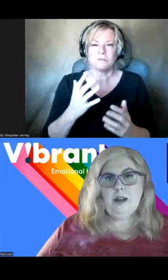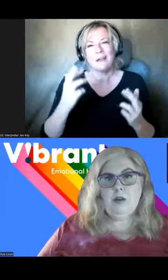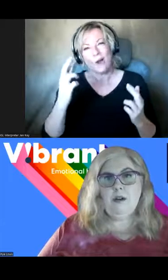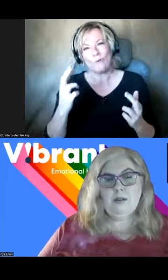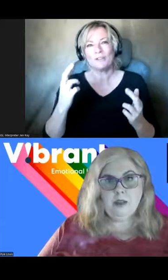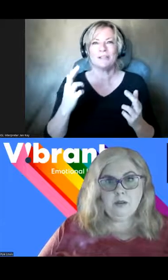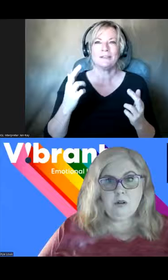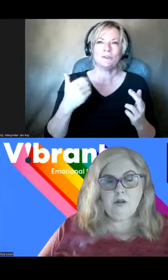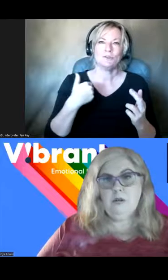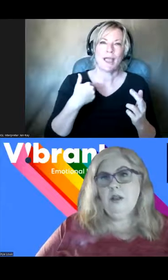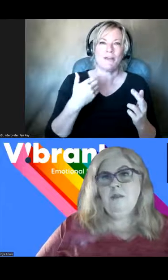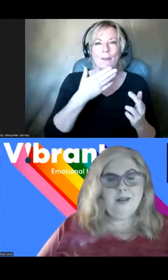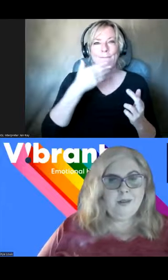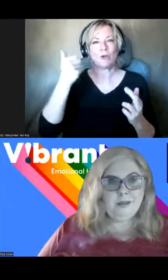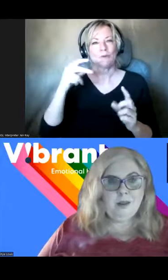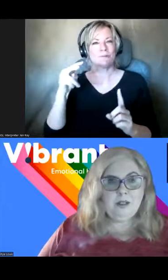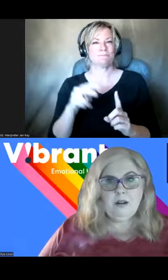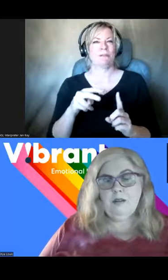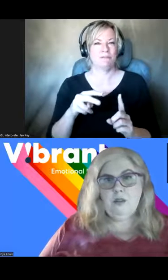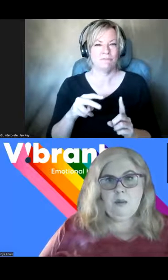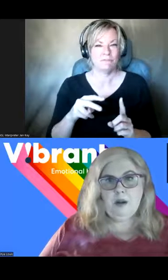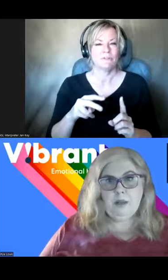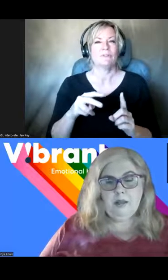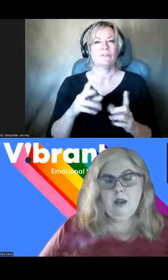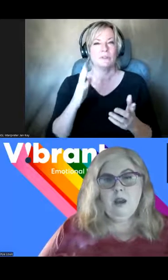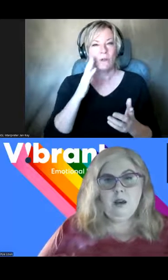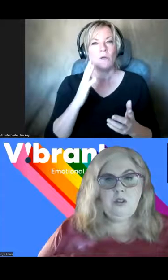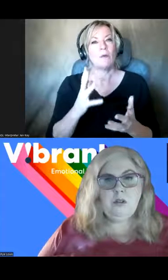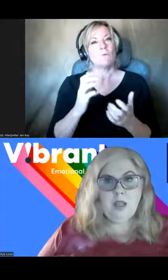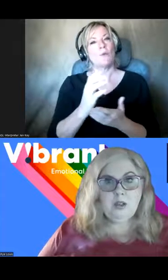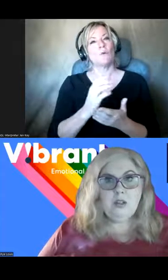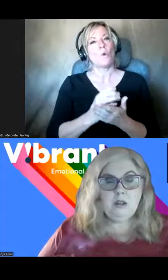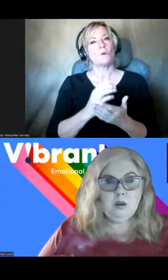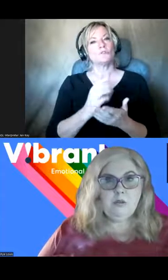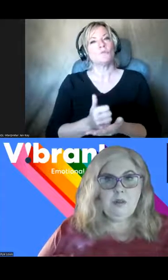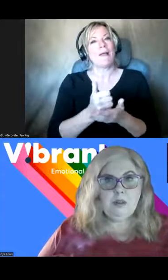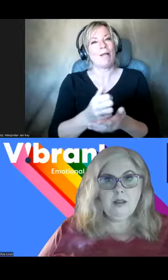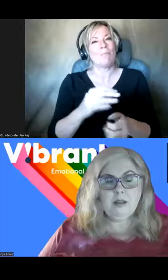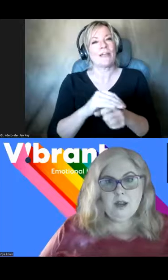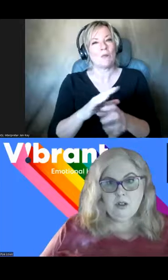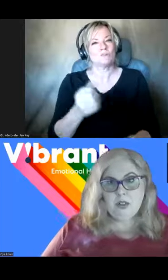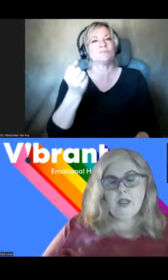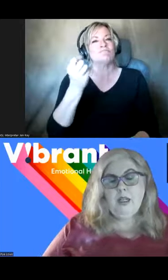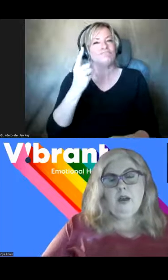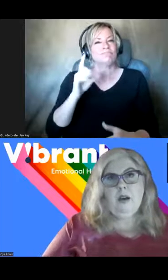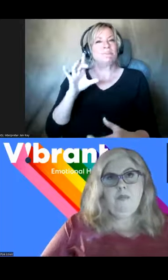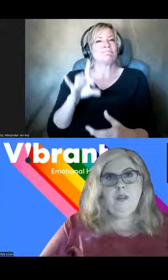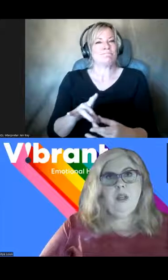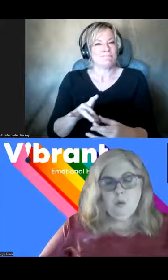place and to set every crisis counselor who accesses that material into a better place to engage and to know some of the things that